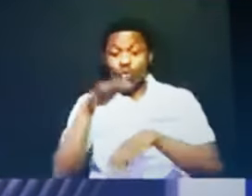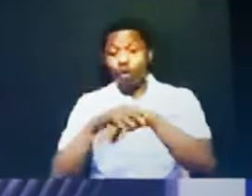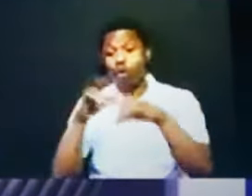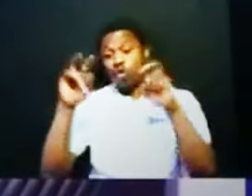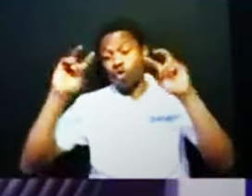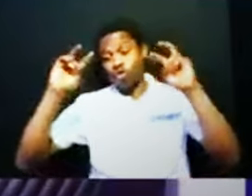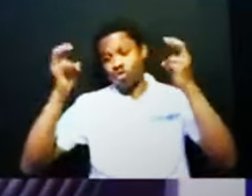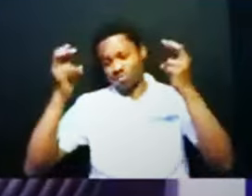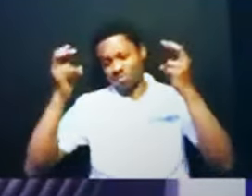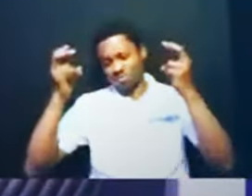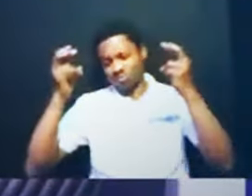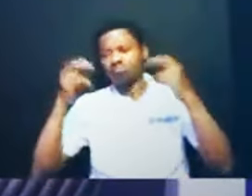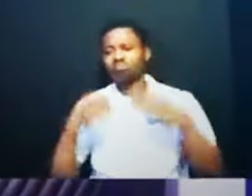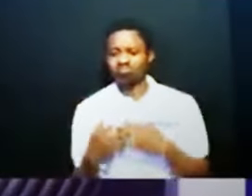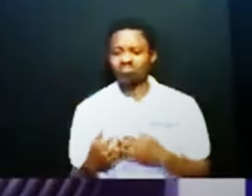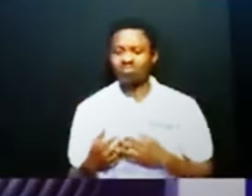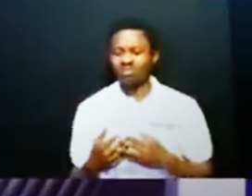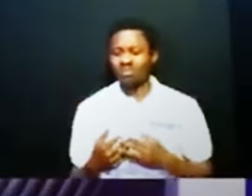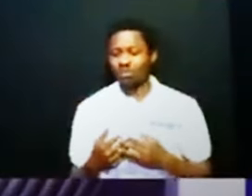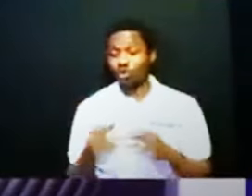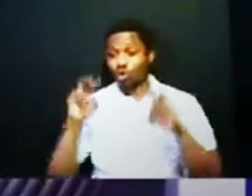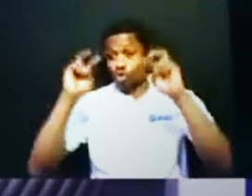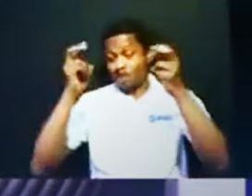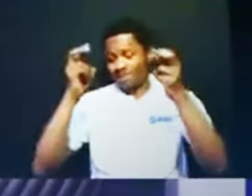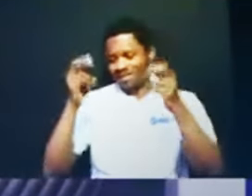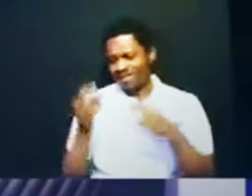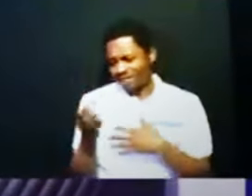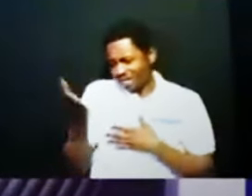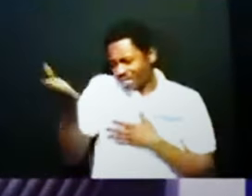topic, there are issues everywhere.